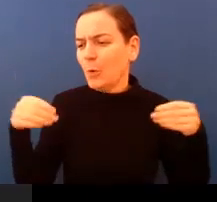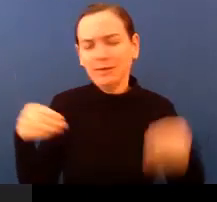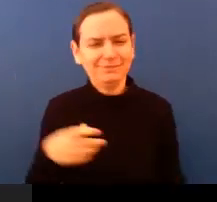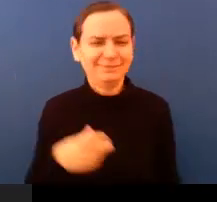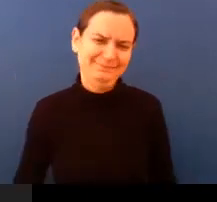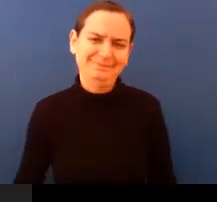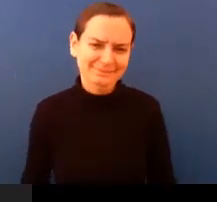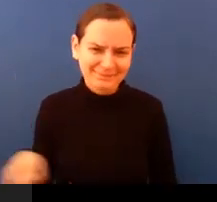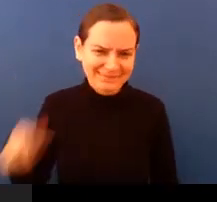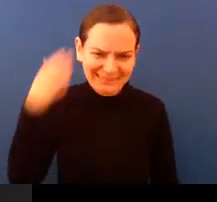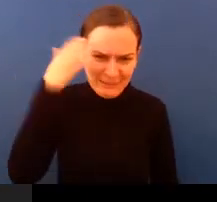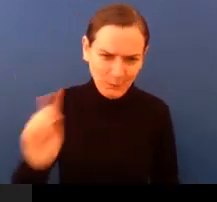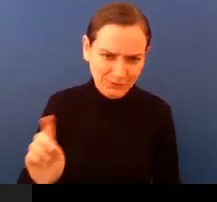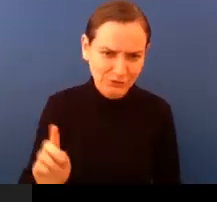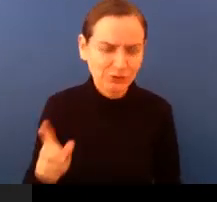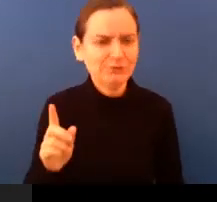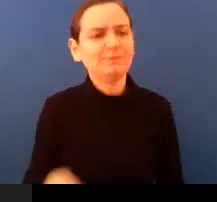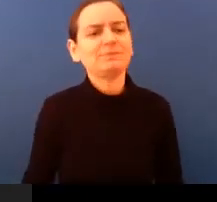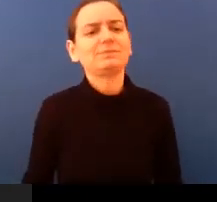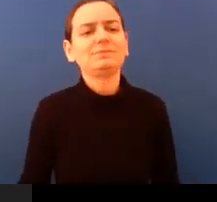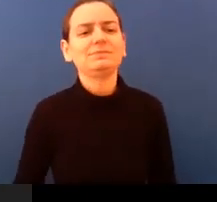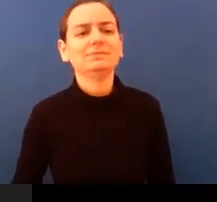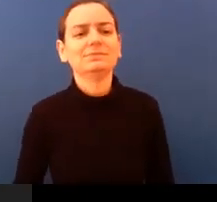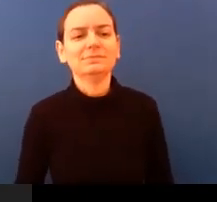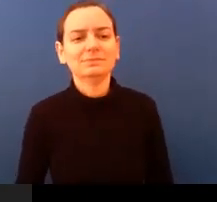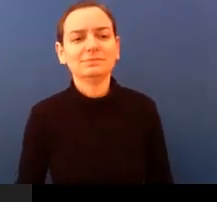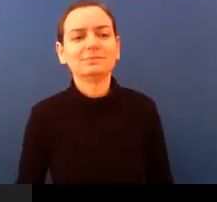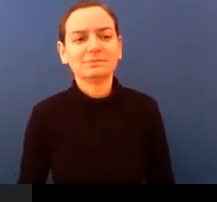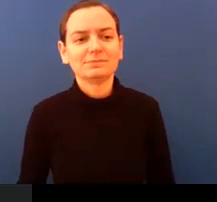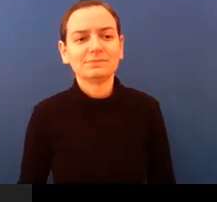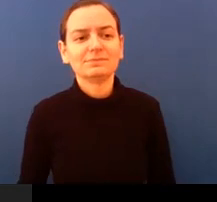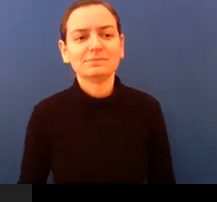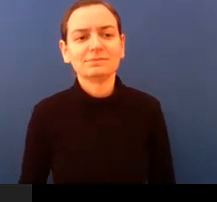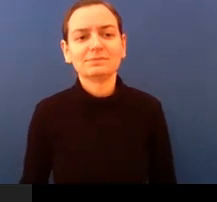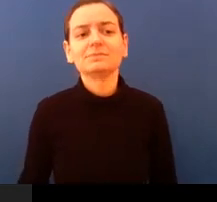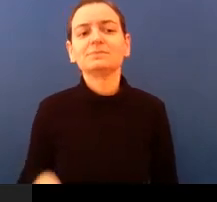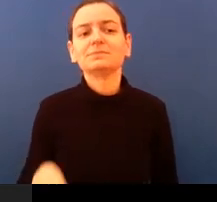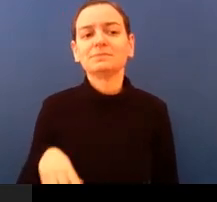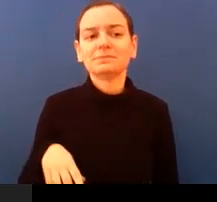It can't orient you to the environment. That's your responsibility.